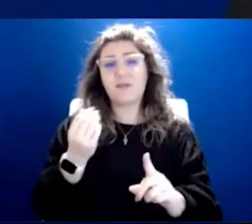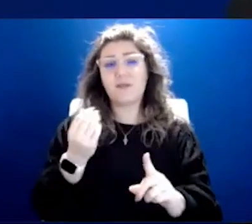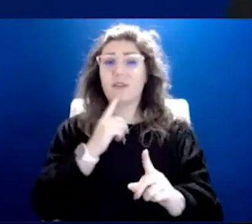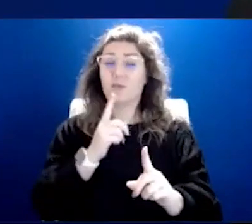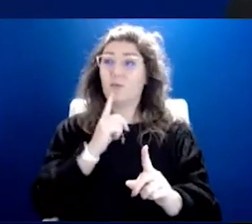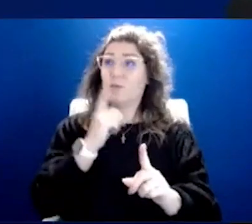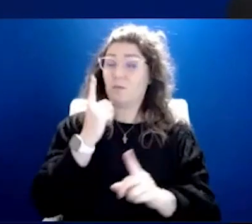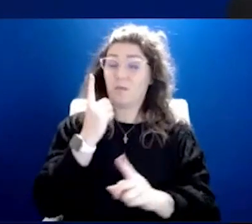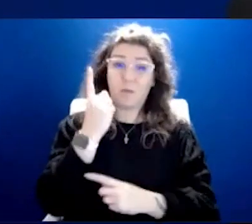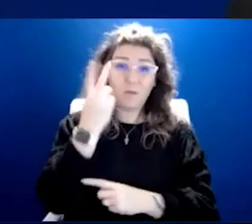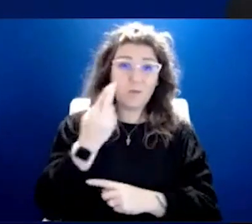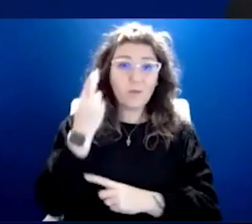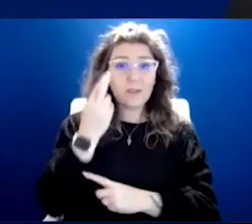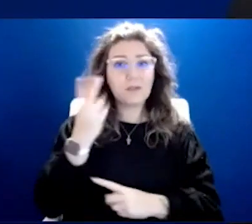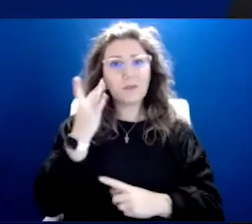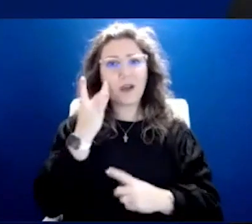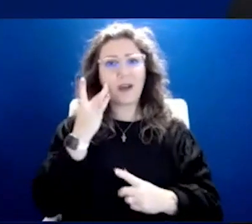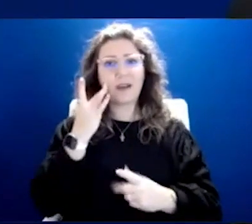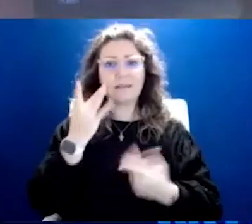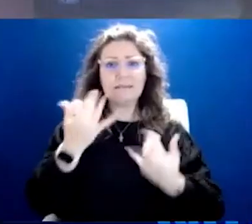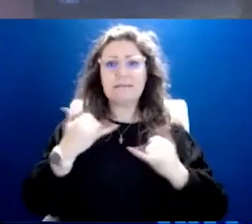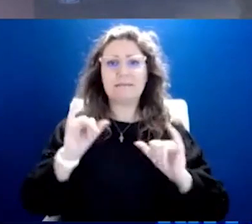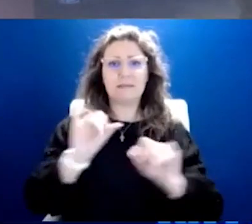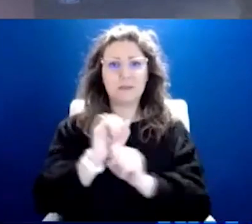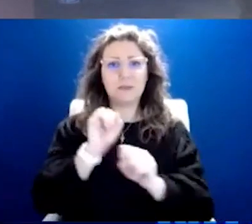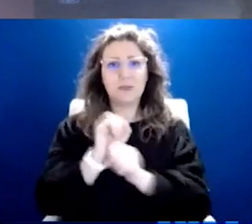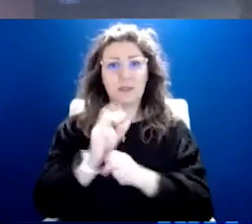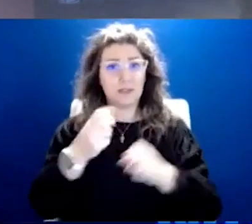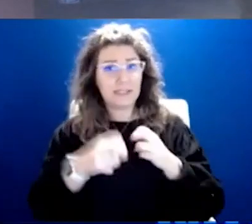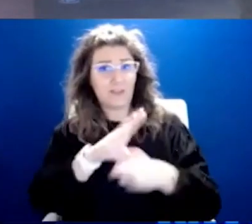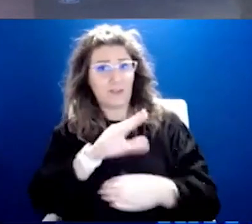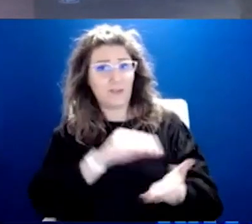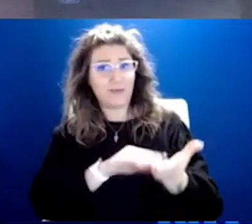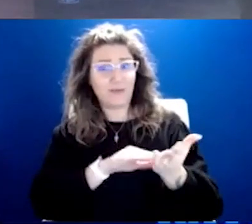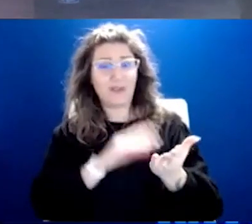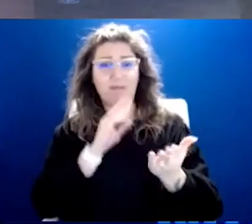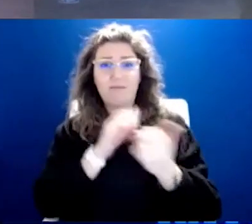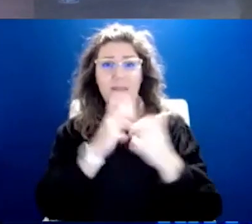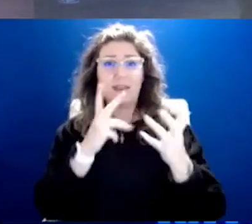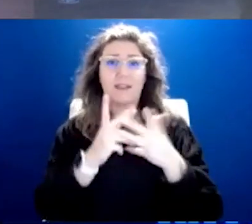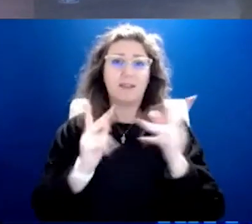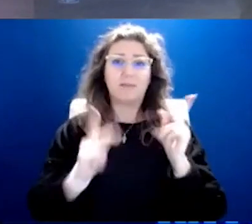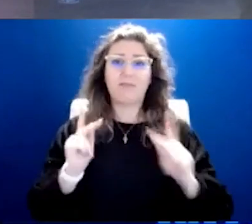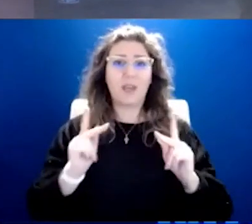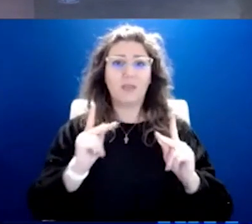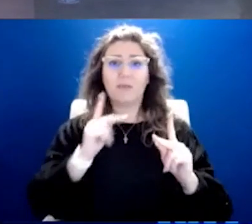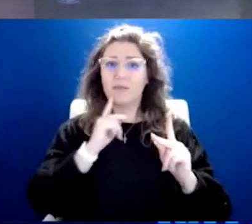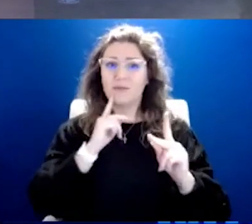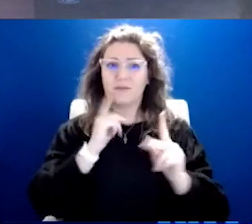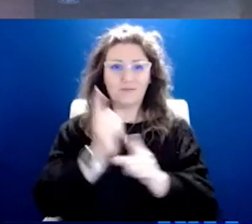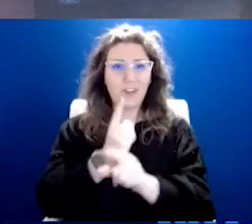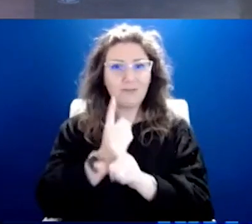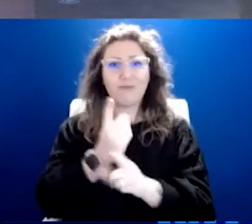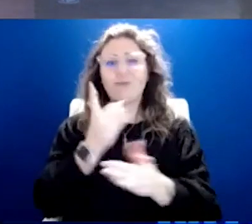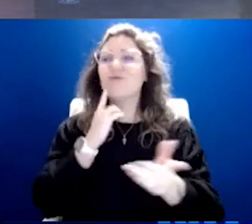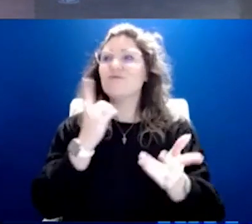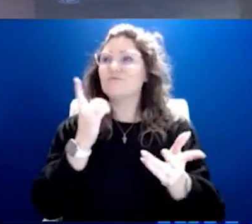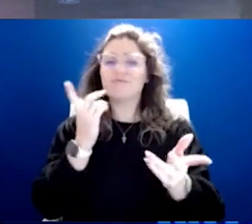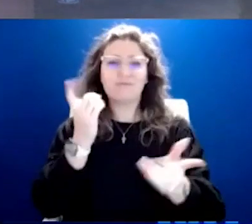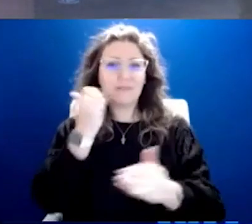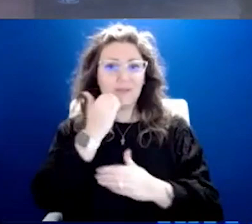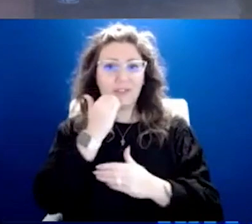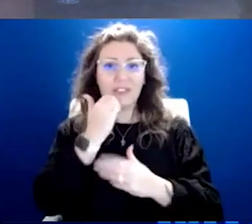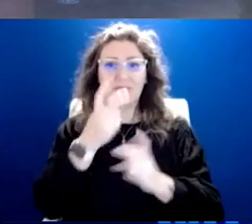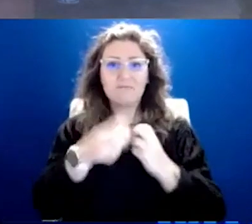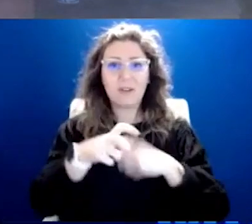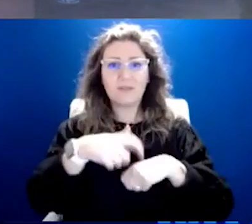why, you know, we need to keep working on this. It's tough. And you're a physician, and a lot of these folks were just regular folks who have had, you know, rough times. But, you know,